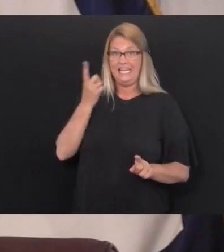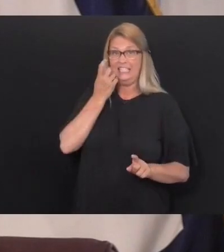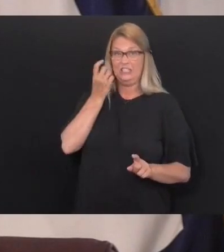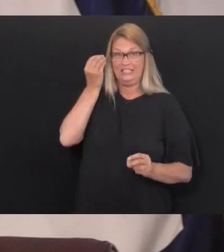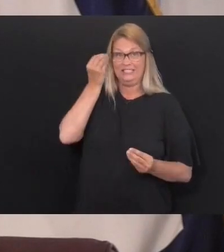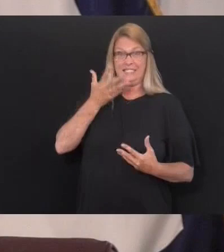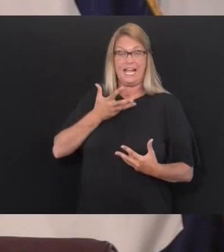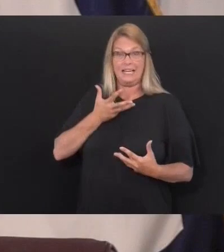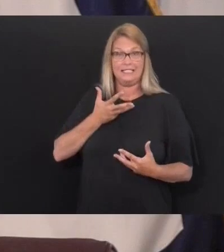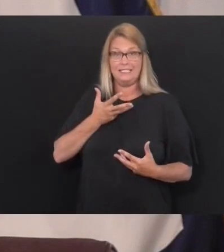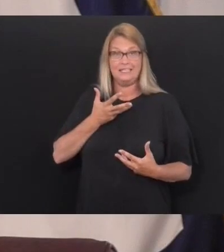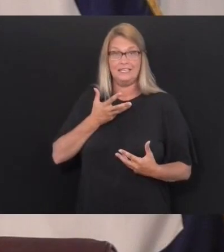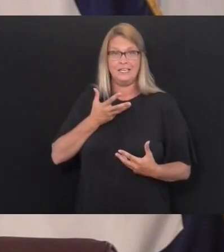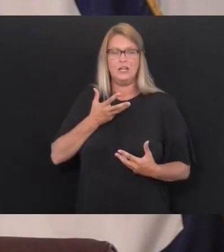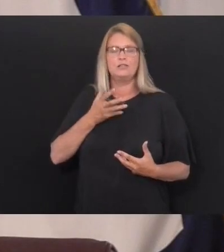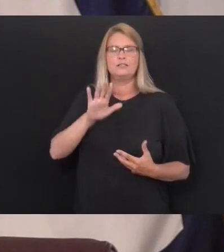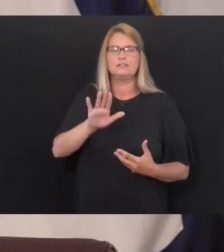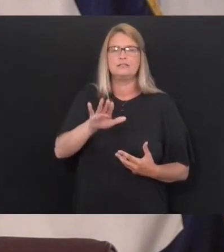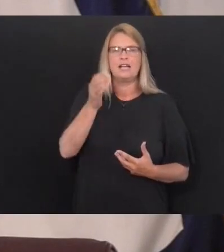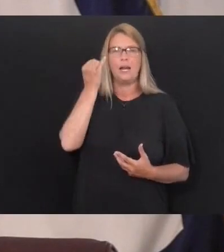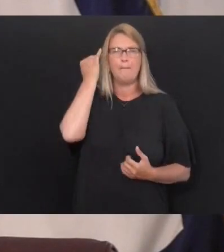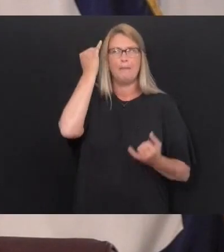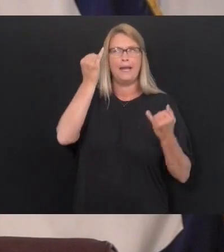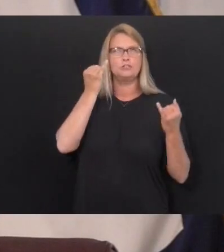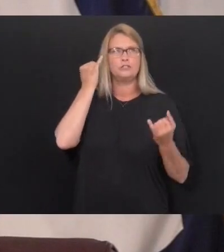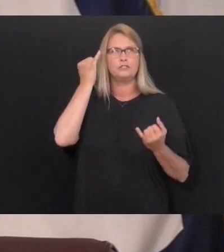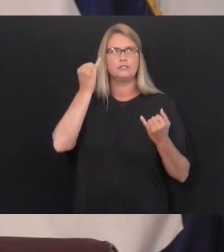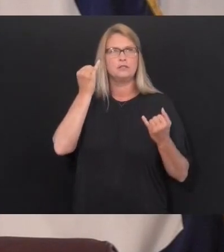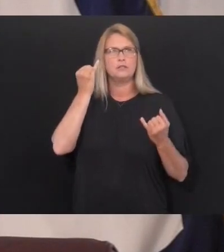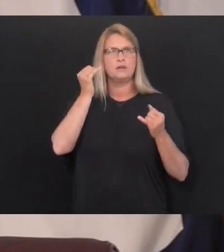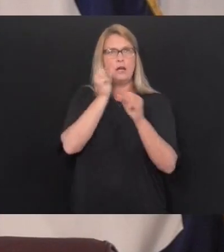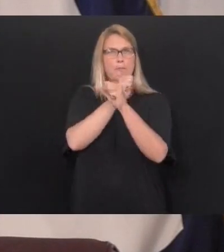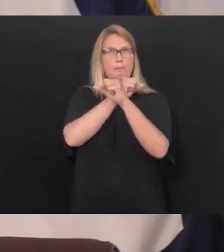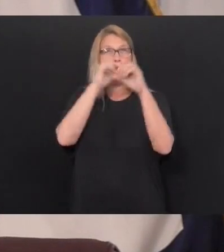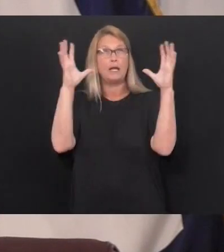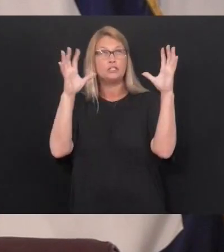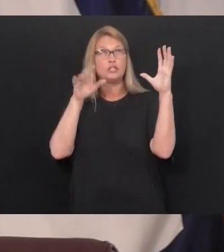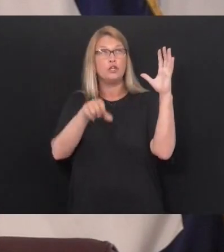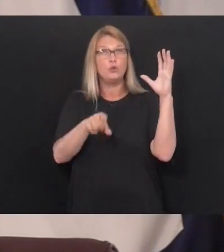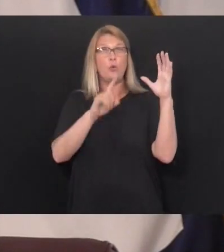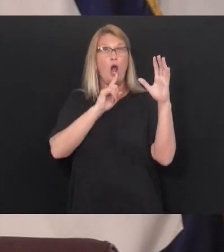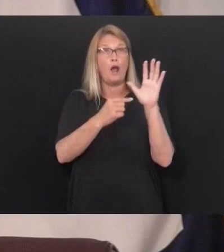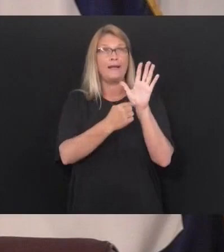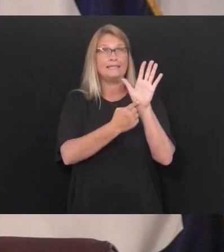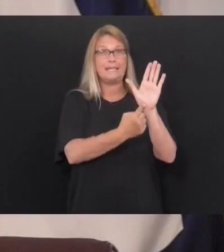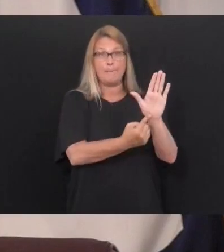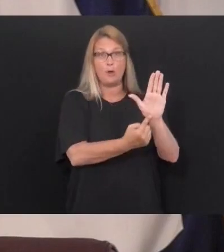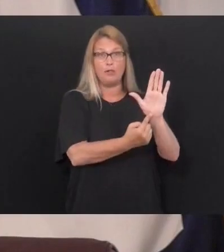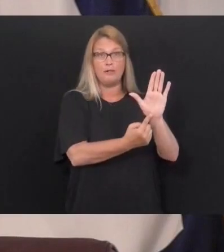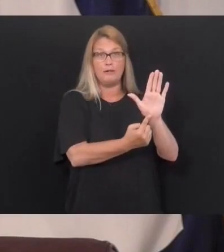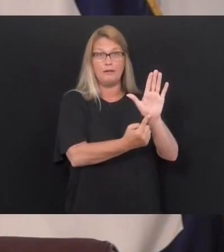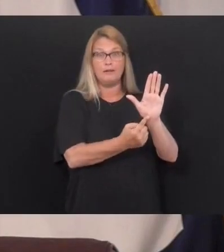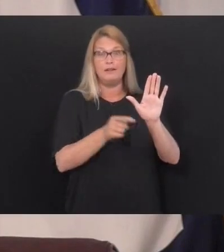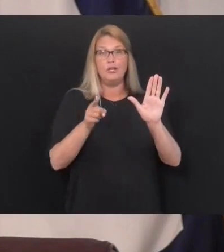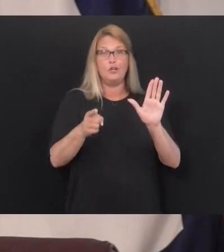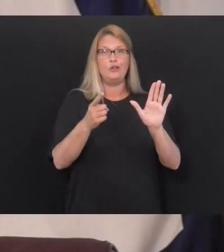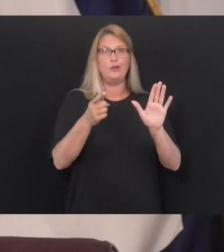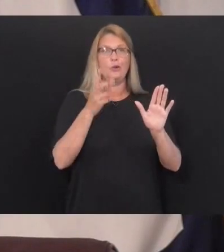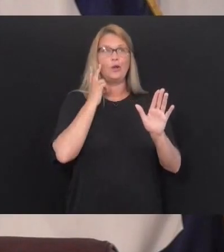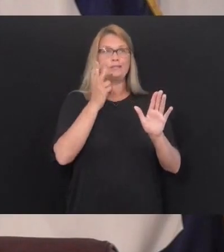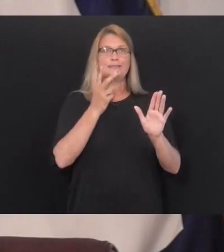cheer, cross country, and soccer. And all of those are a week or so later than